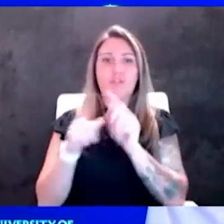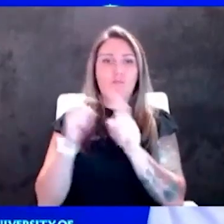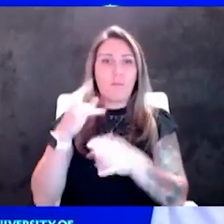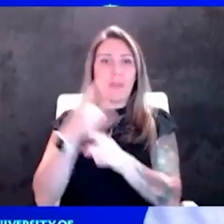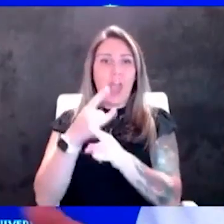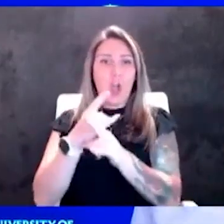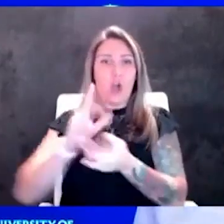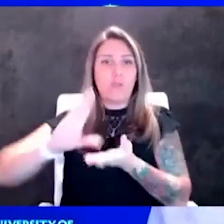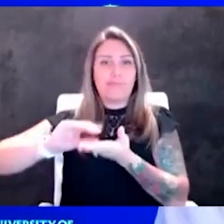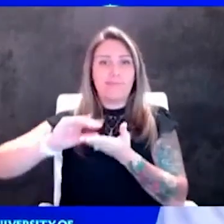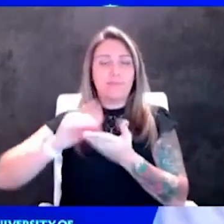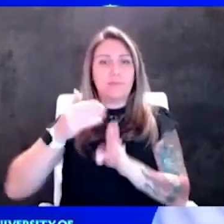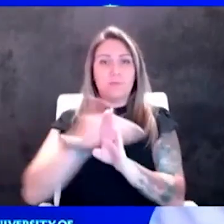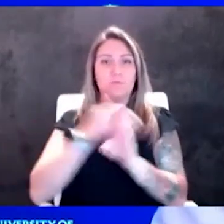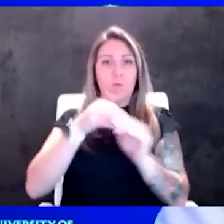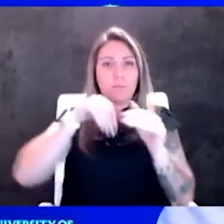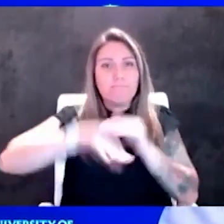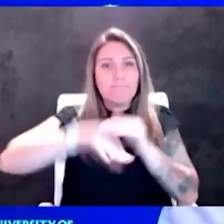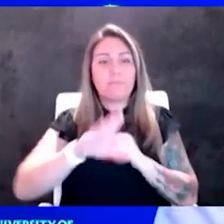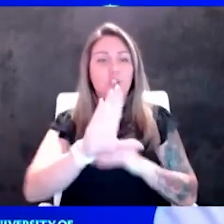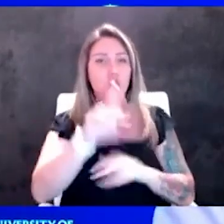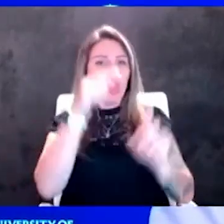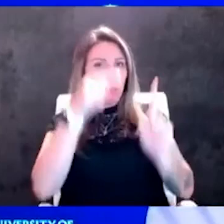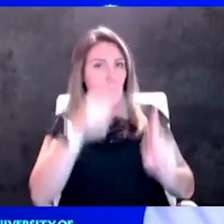to walking in. And to your points, Dr. Simpson,